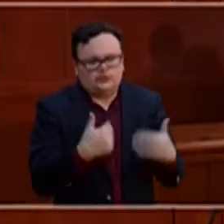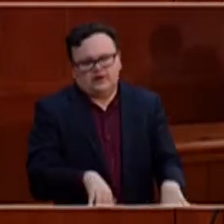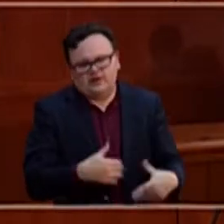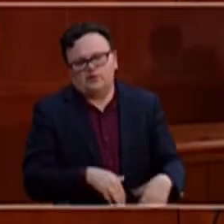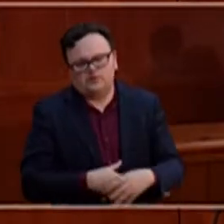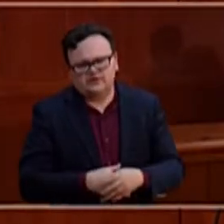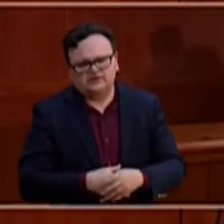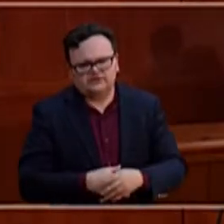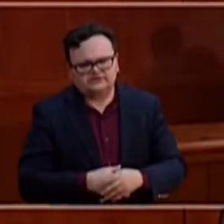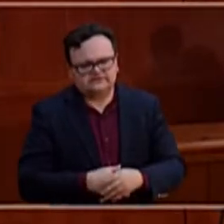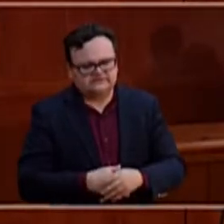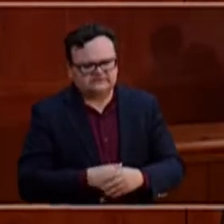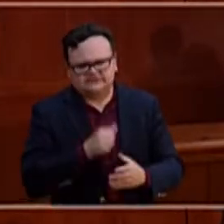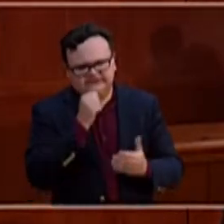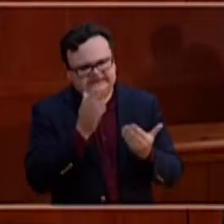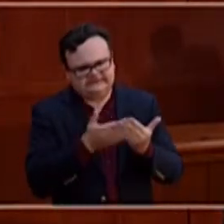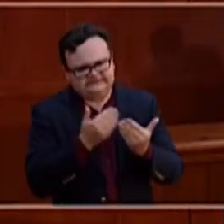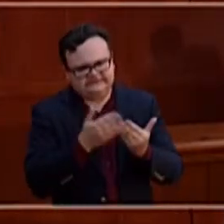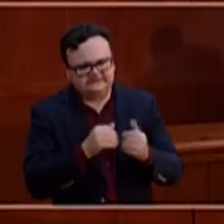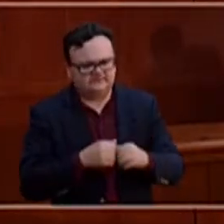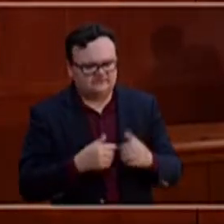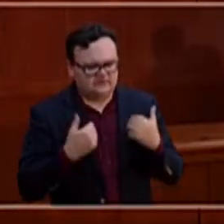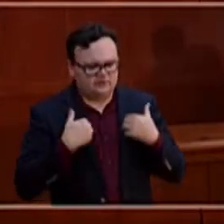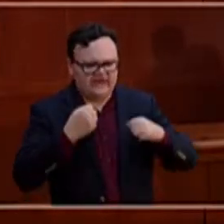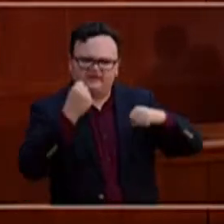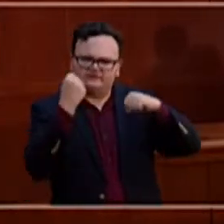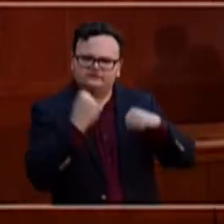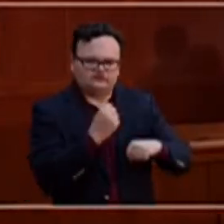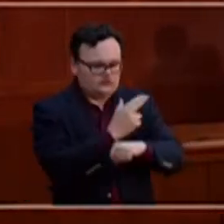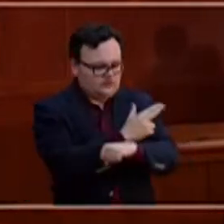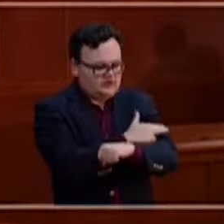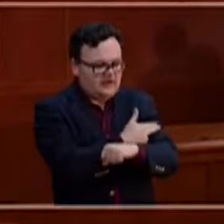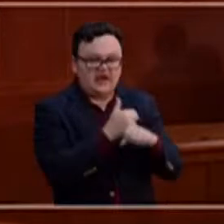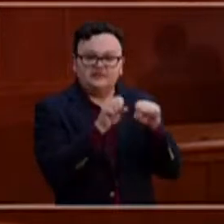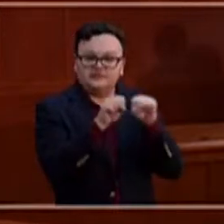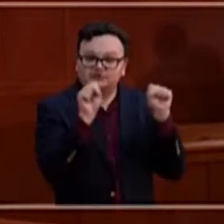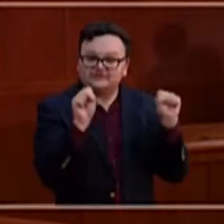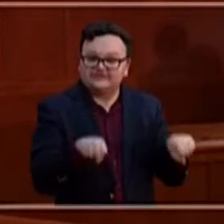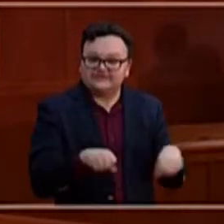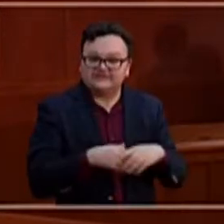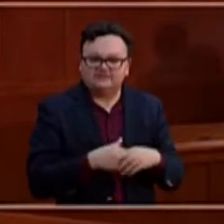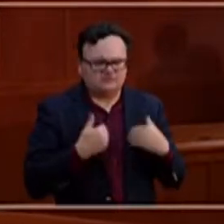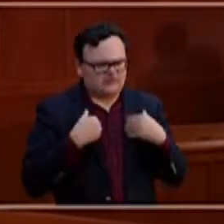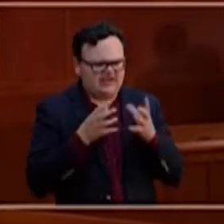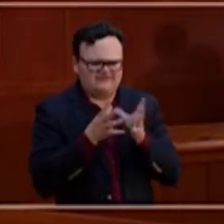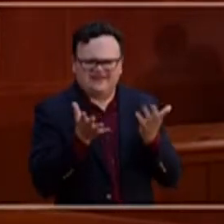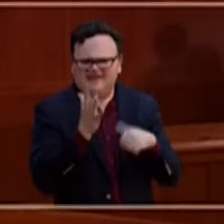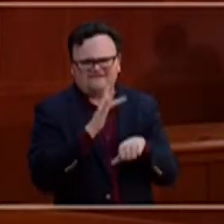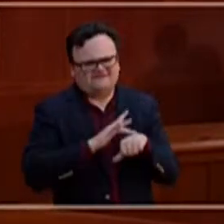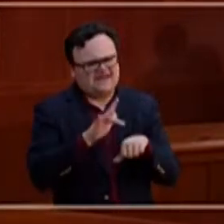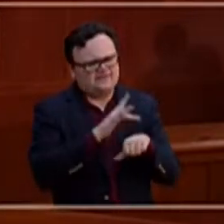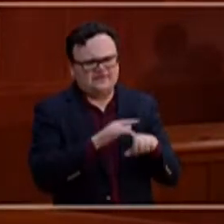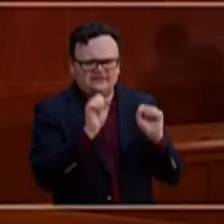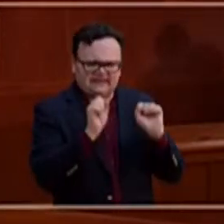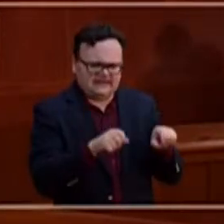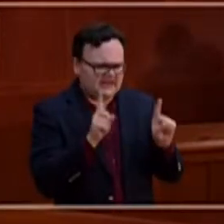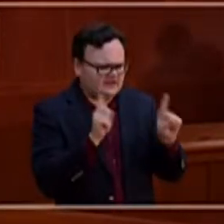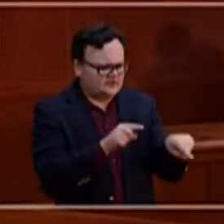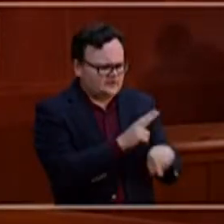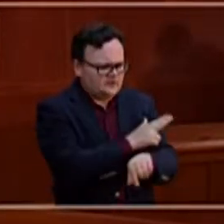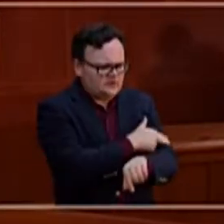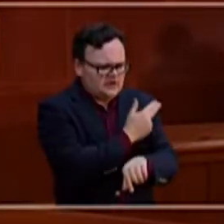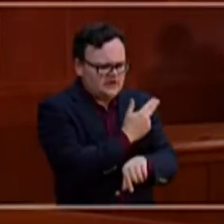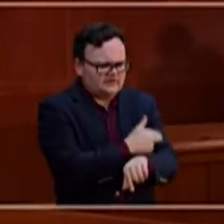And we have a strong hospital system. We do have a lot of availability. As I mentioned,